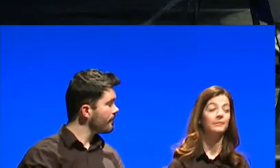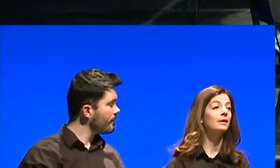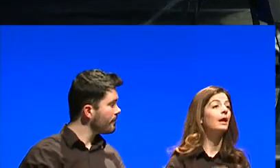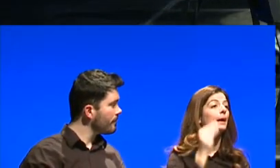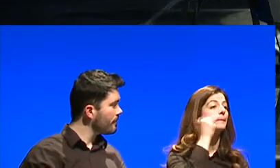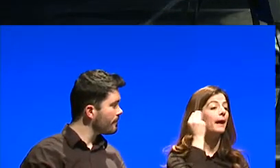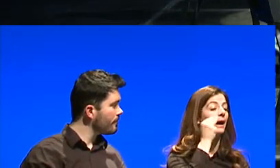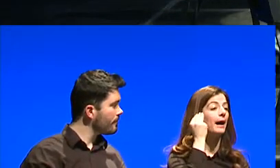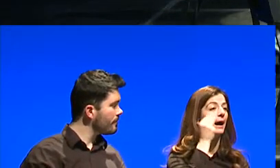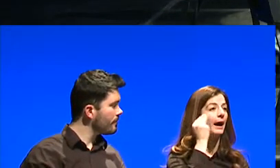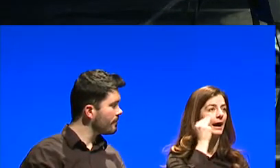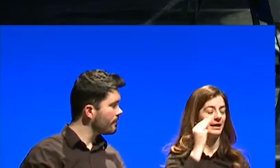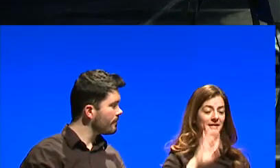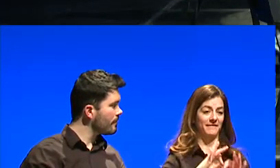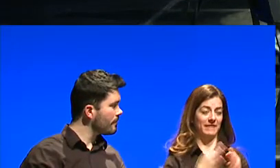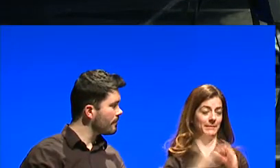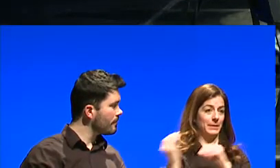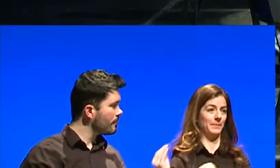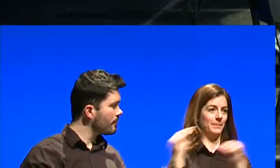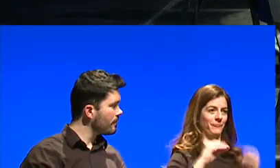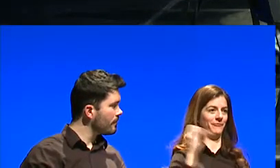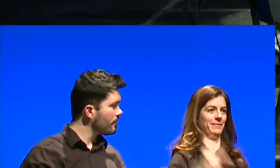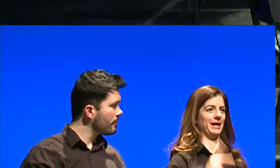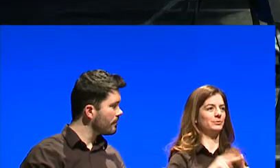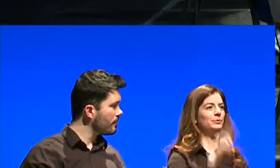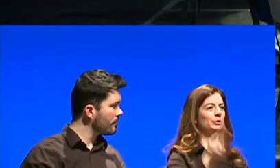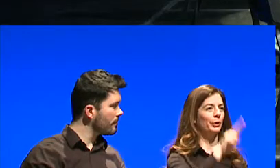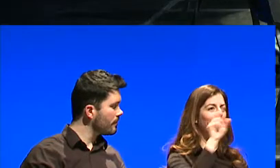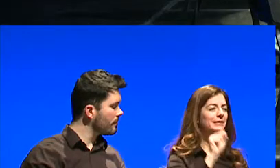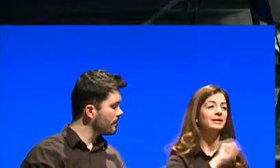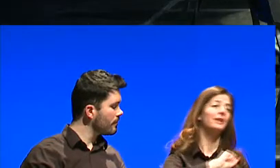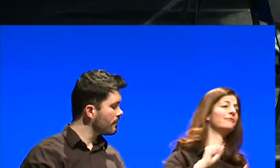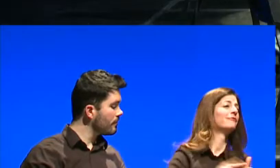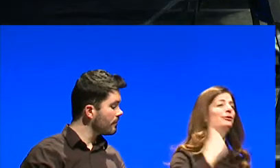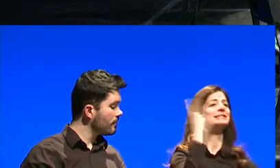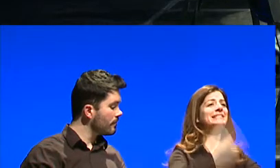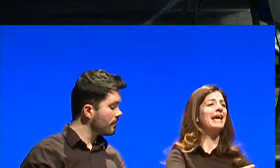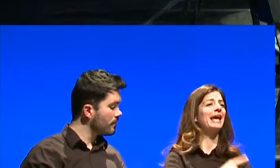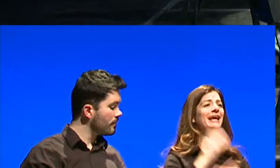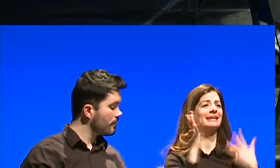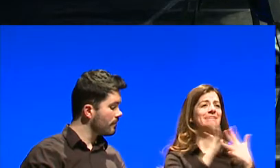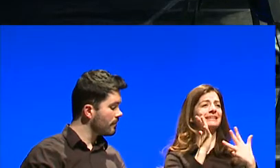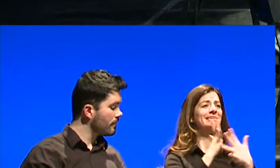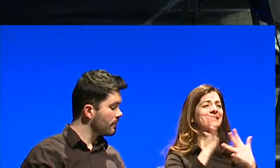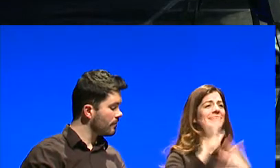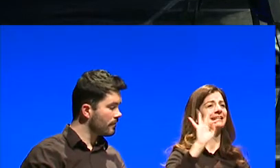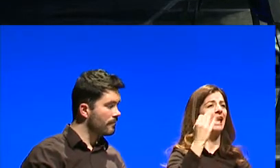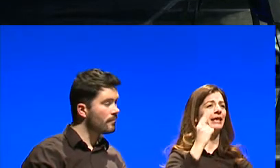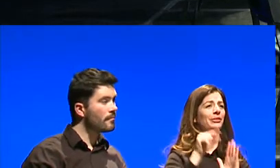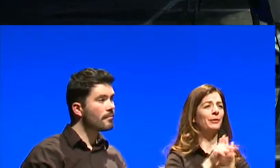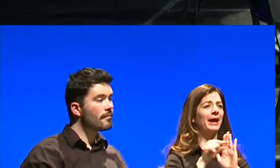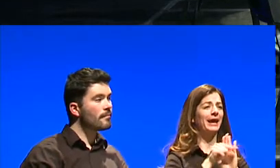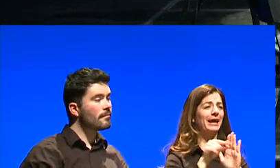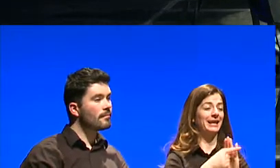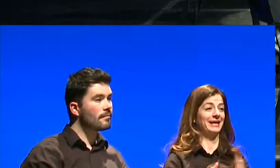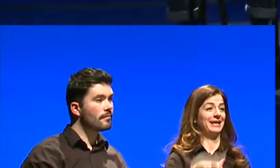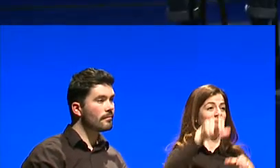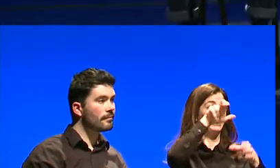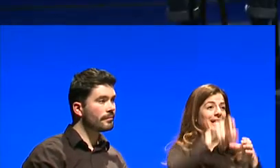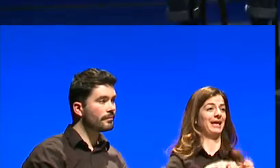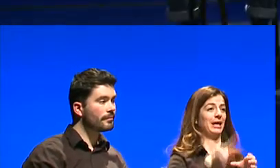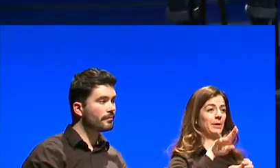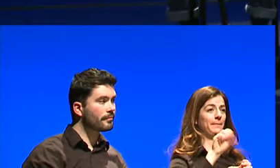States. It's my first day of ninth grade. I get on the bus and everyone is staring at me. The girl I sit next